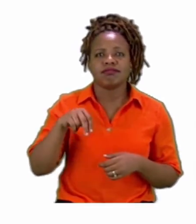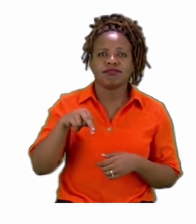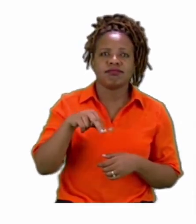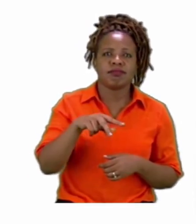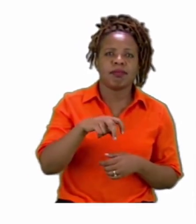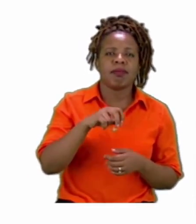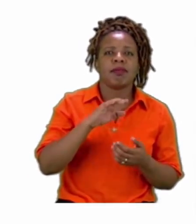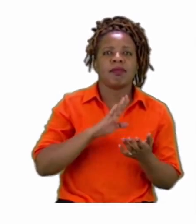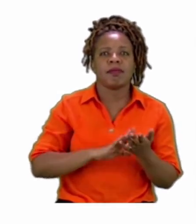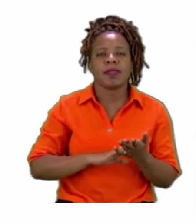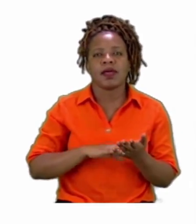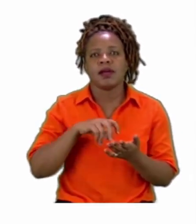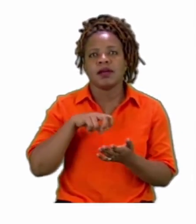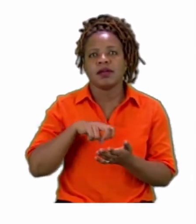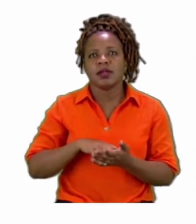bench in the park.